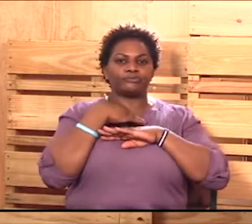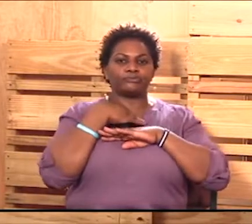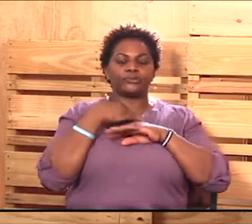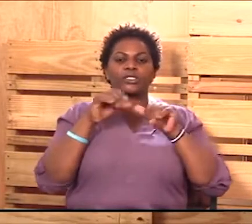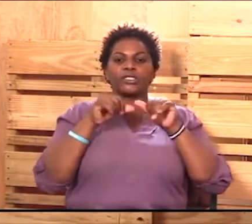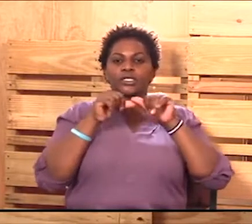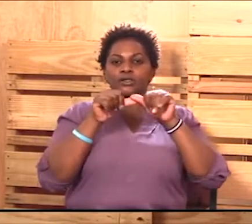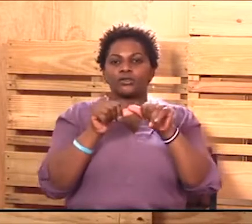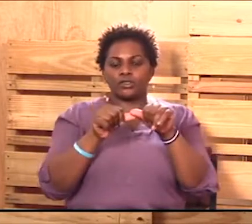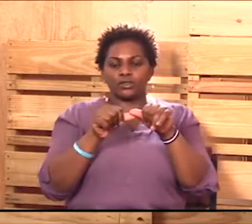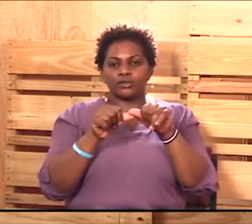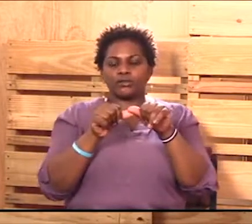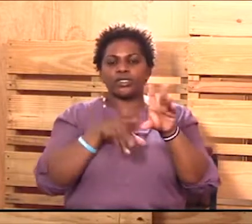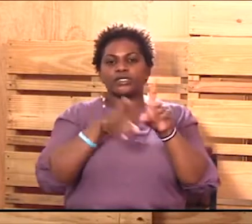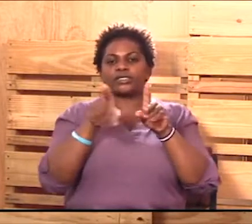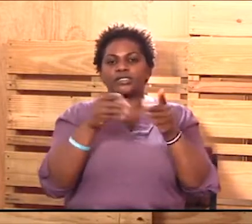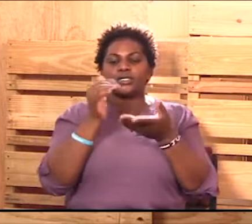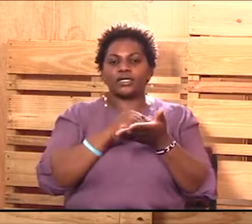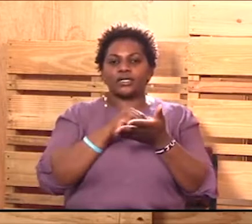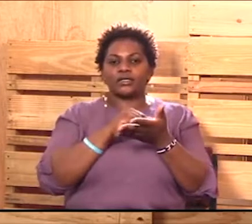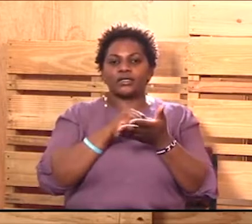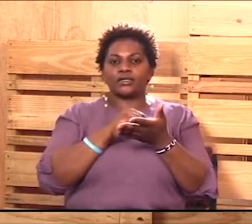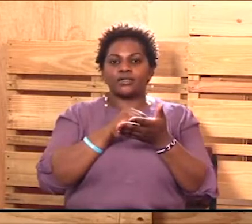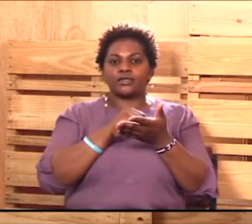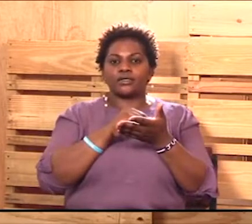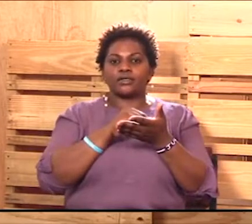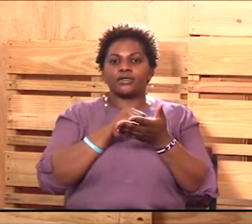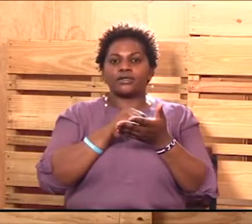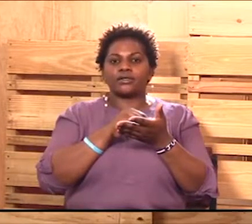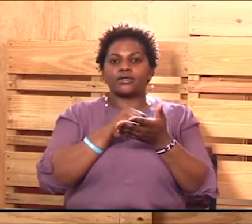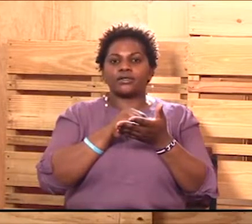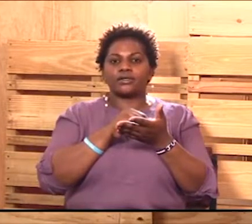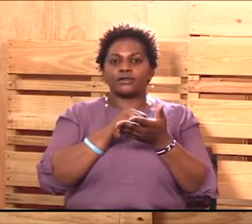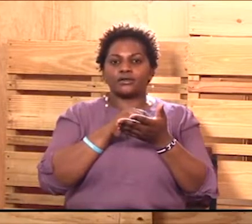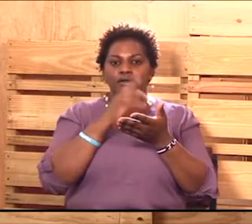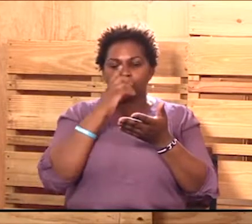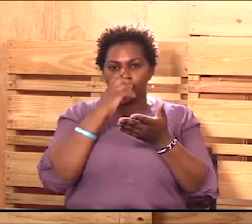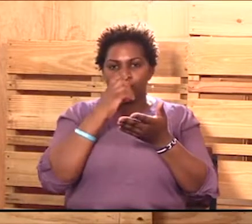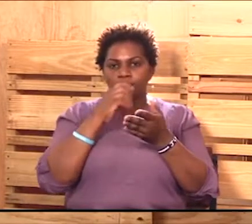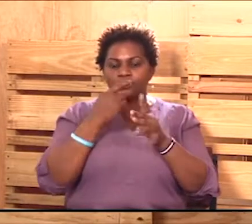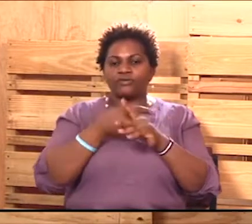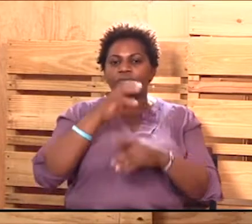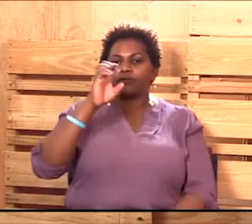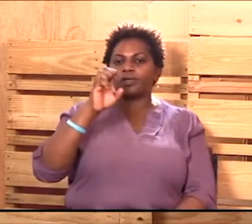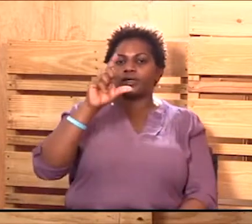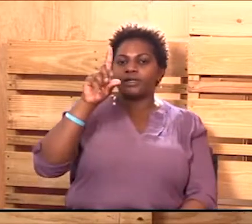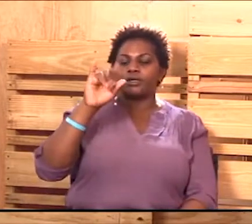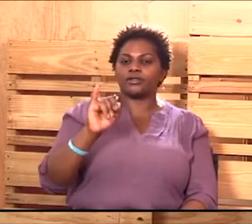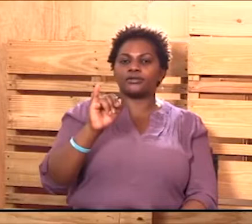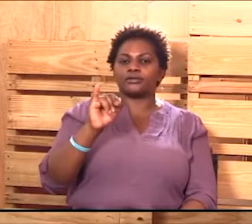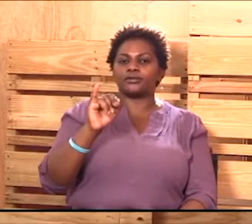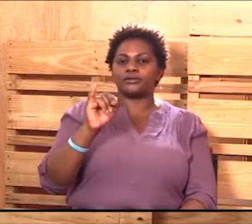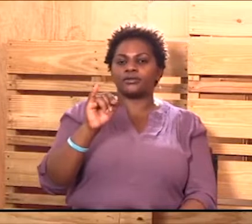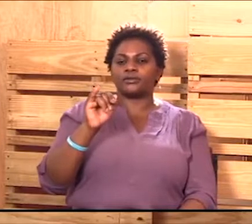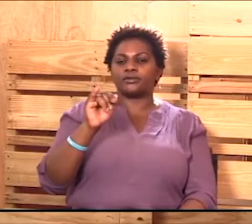they continue with their journey. And so we find them, you know, they set out from Elim, you know, and